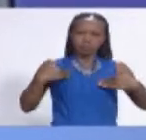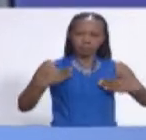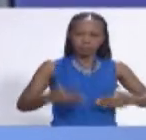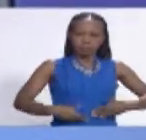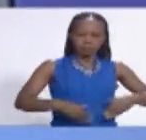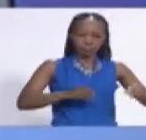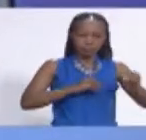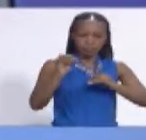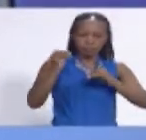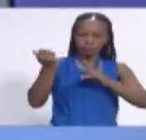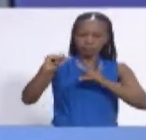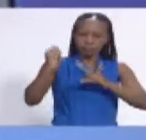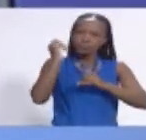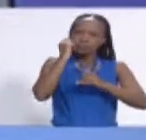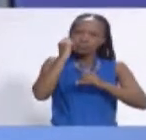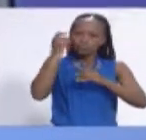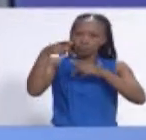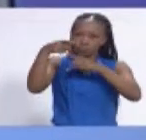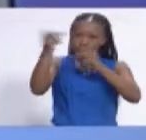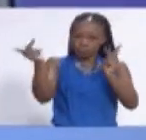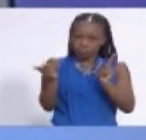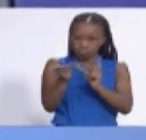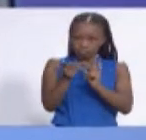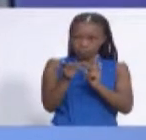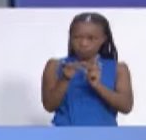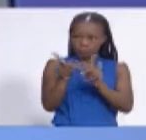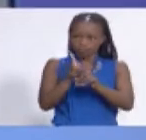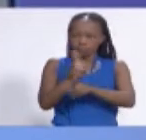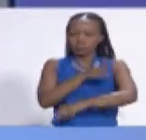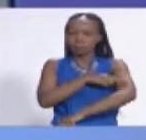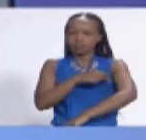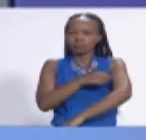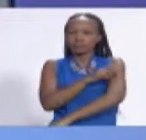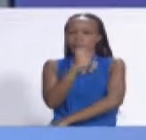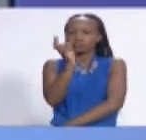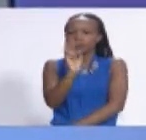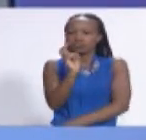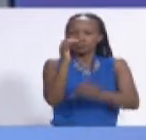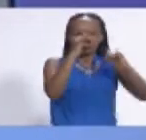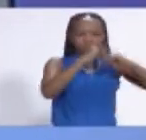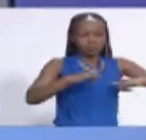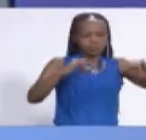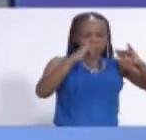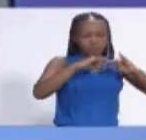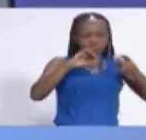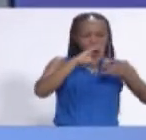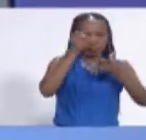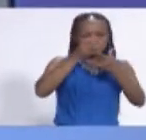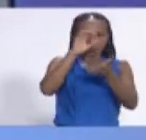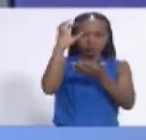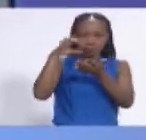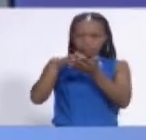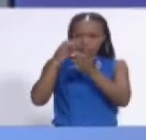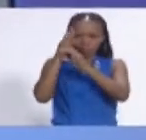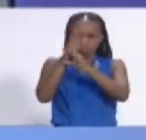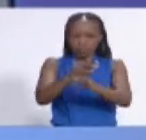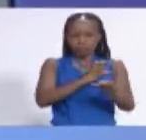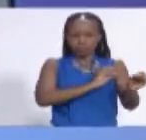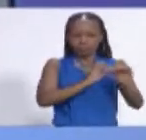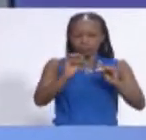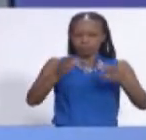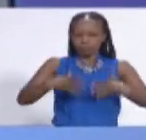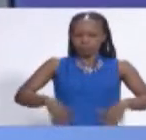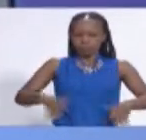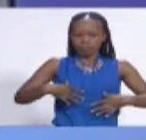any infected area, and of course the formation of hospitals and observation camps or stations, of course the removal of persons who